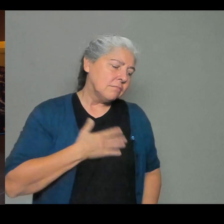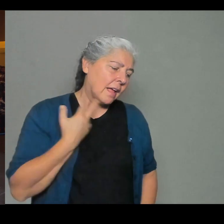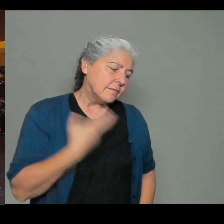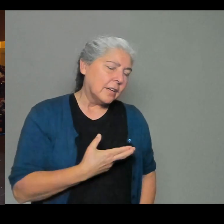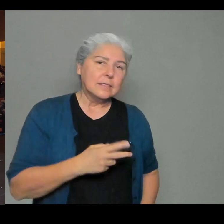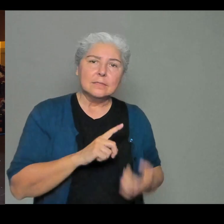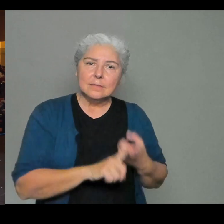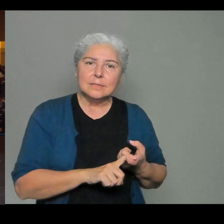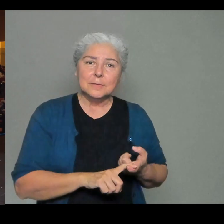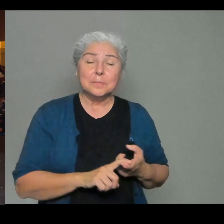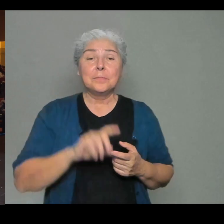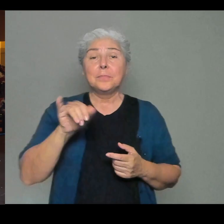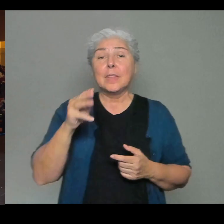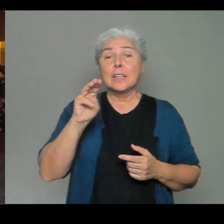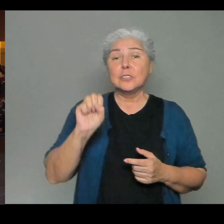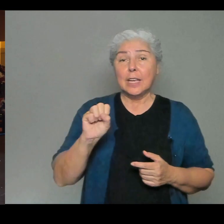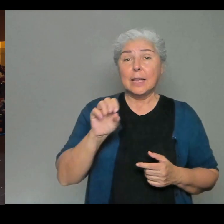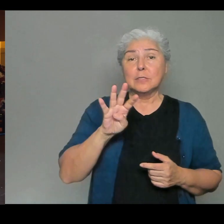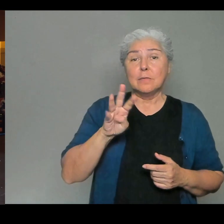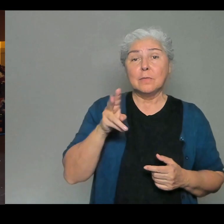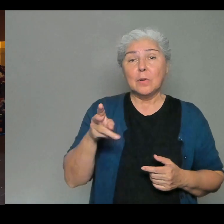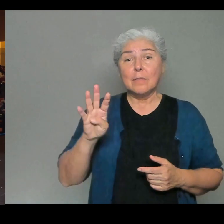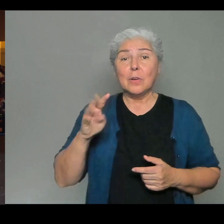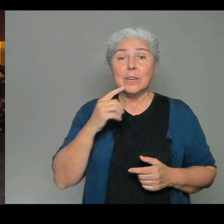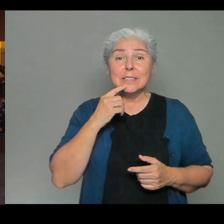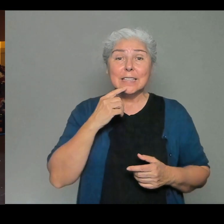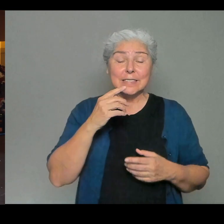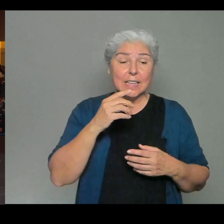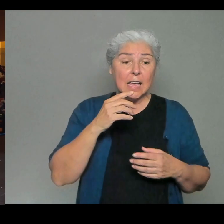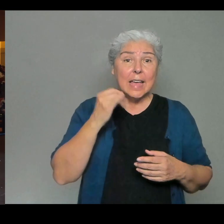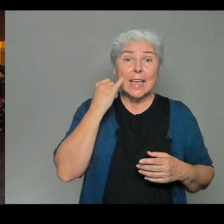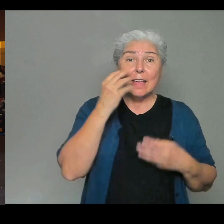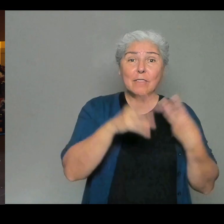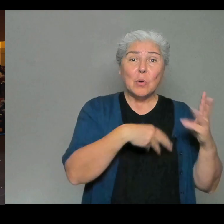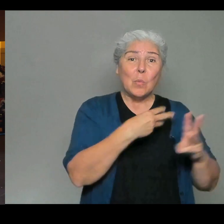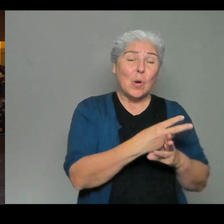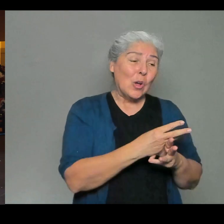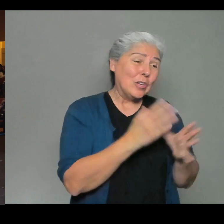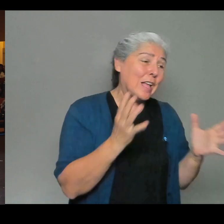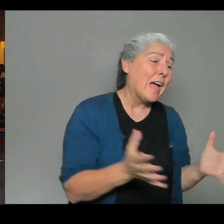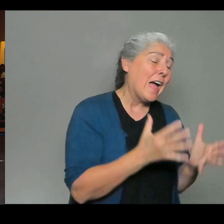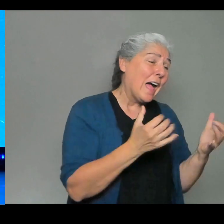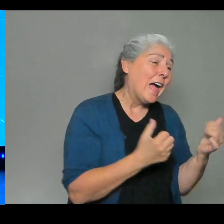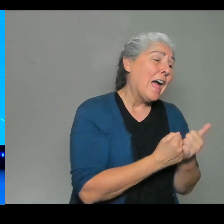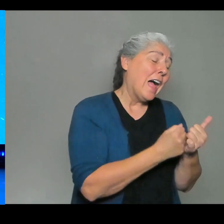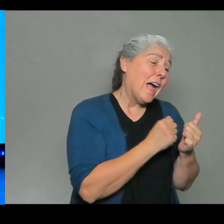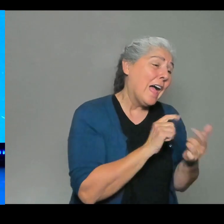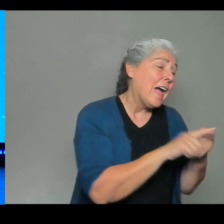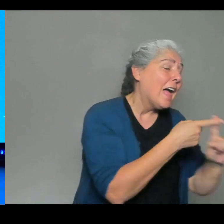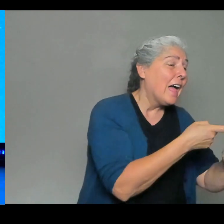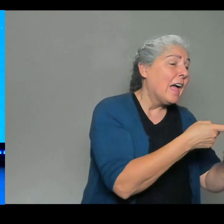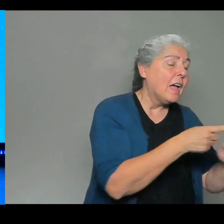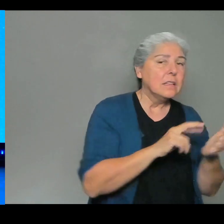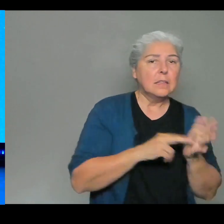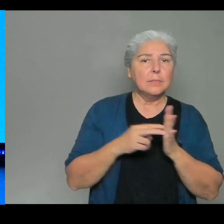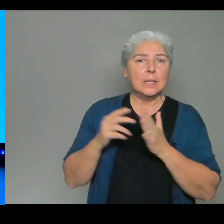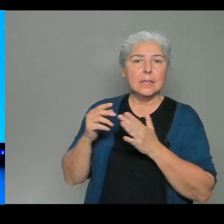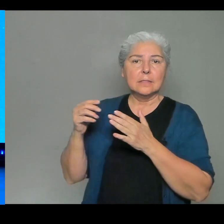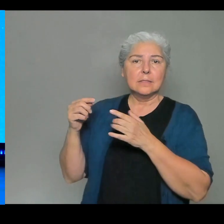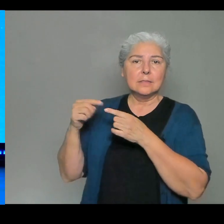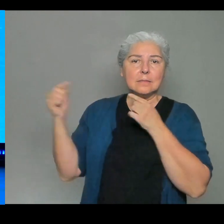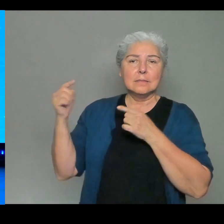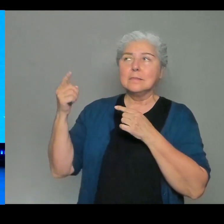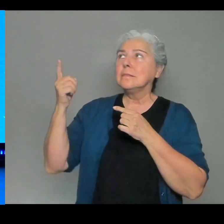and he was called the friend of God. James 4:4 says that if you're a friend of the world, you're an enemy of God. So if you're a friend of God, you